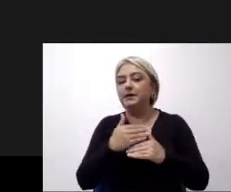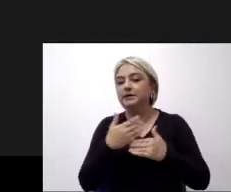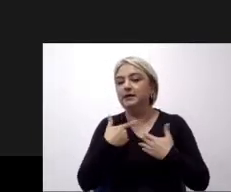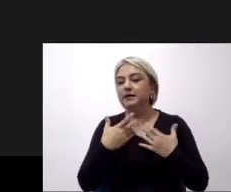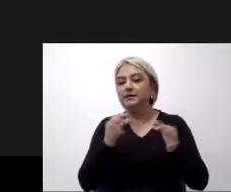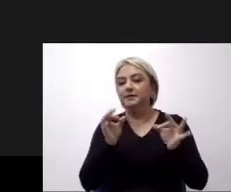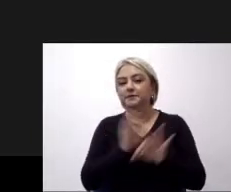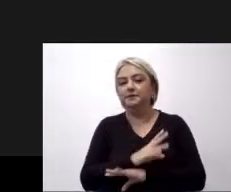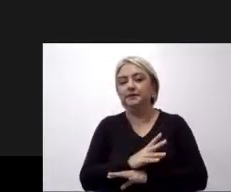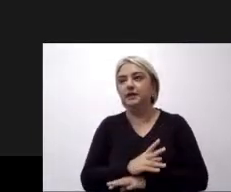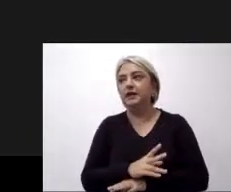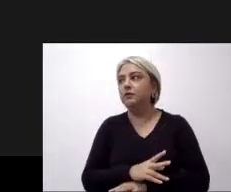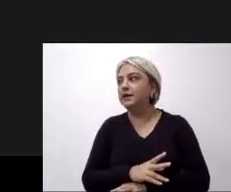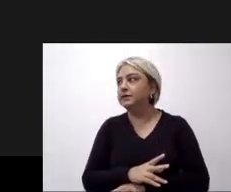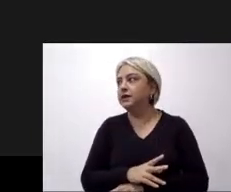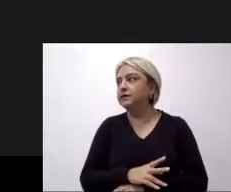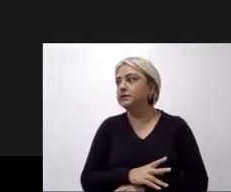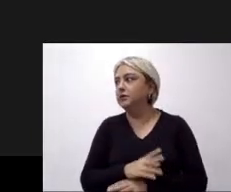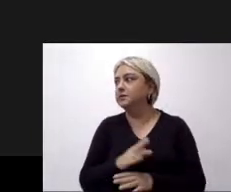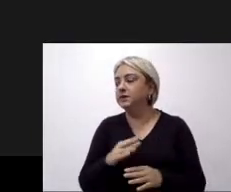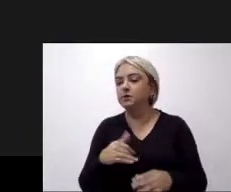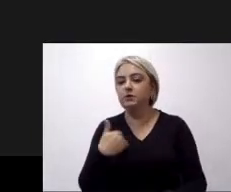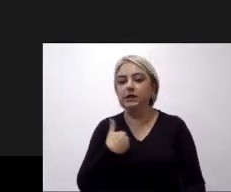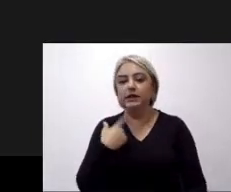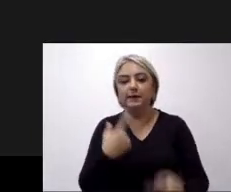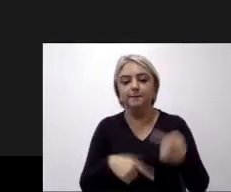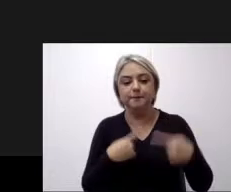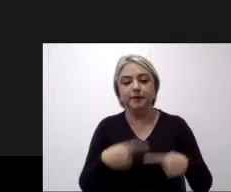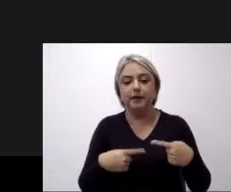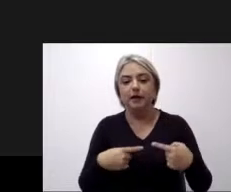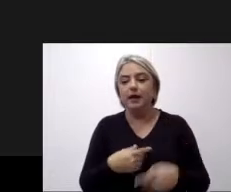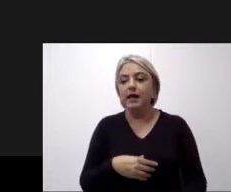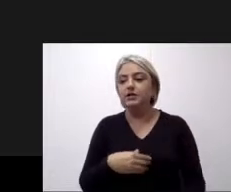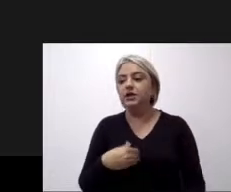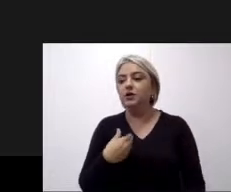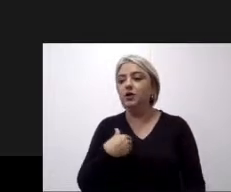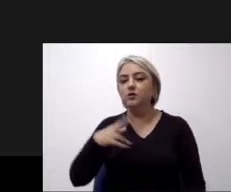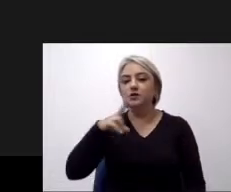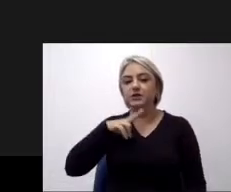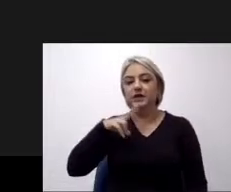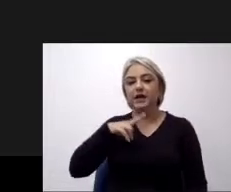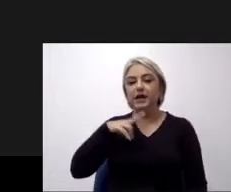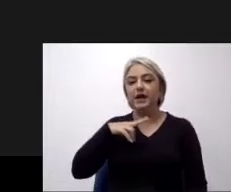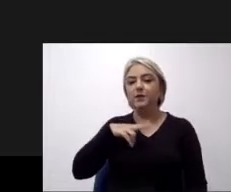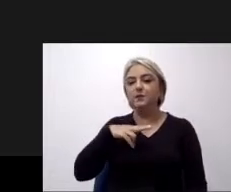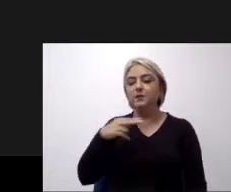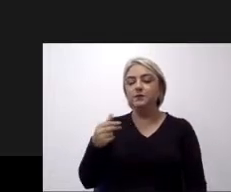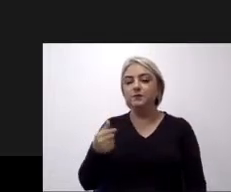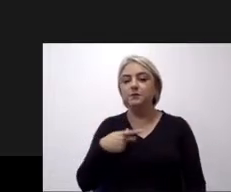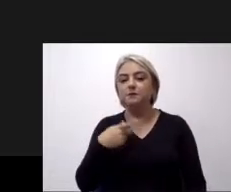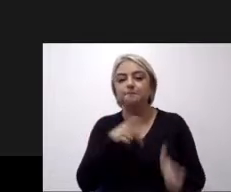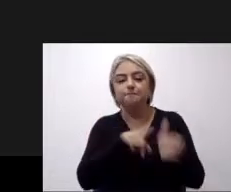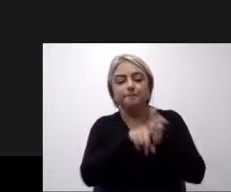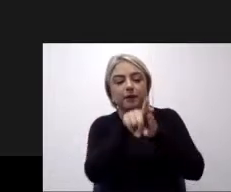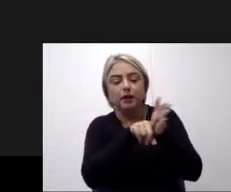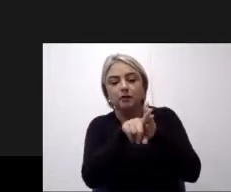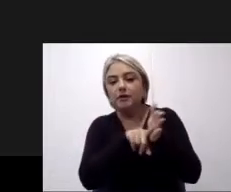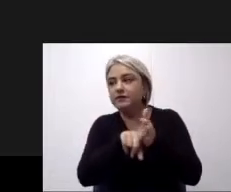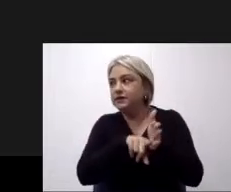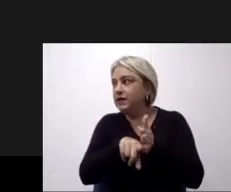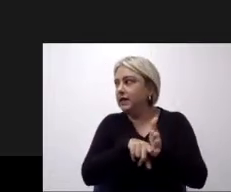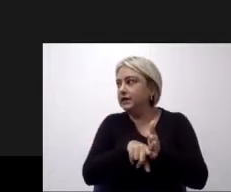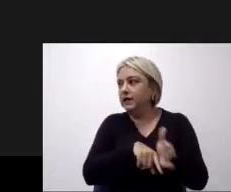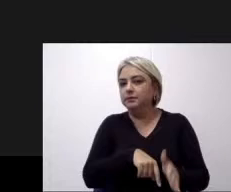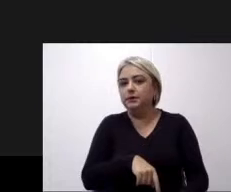policies of privacy, the research on these policies highlights the shifting nature of